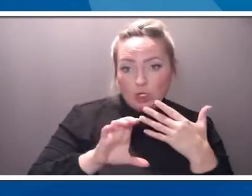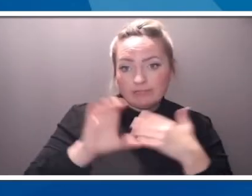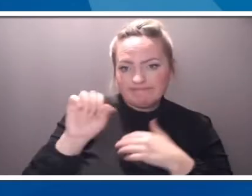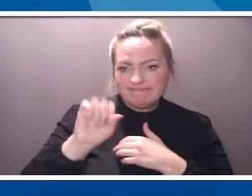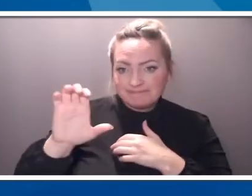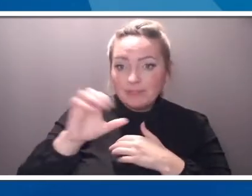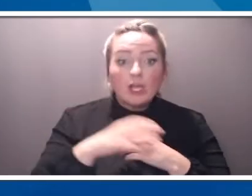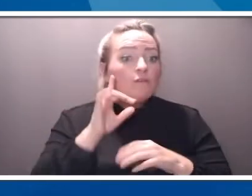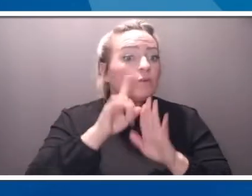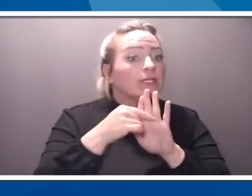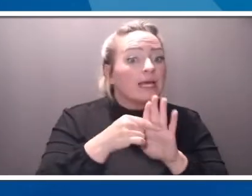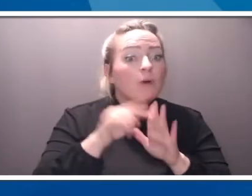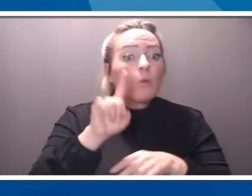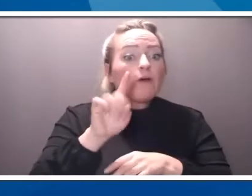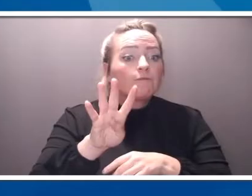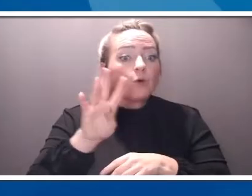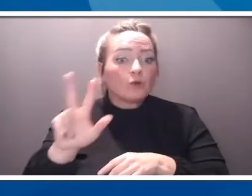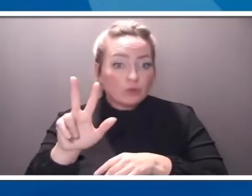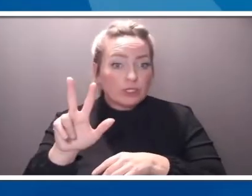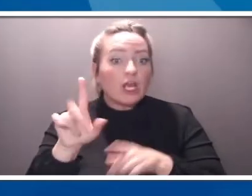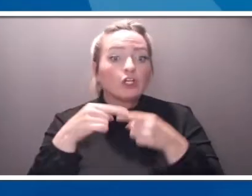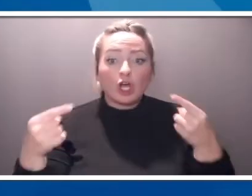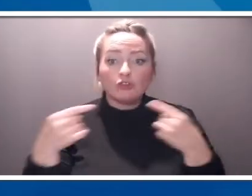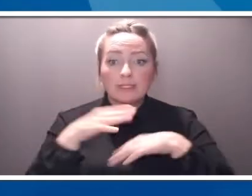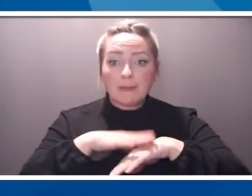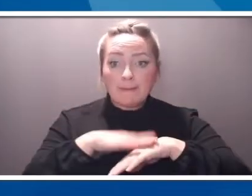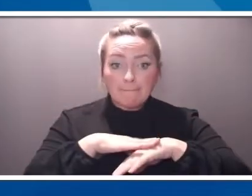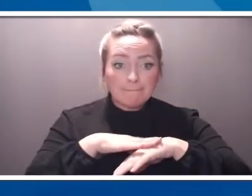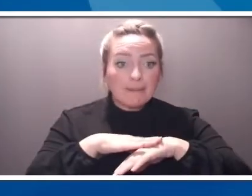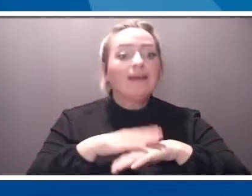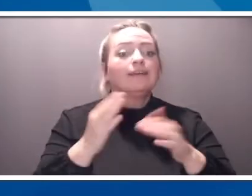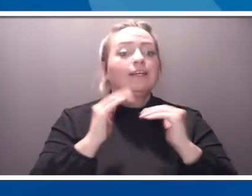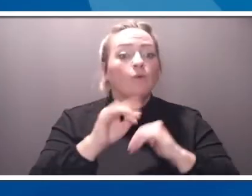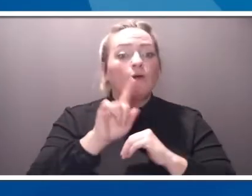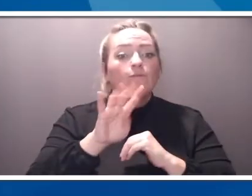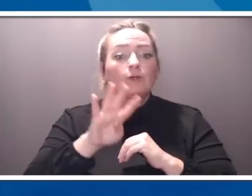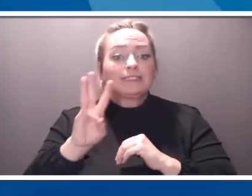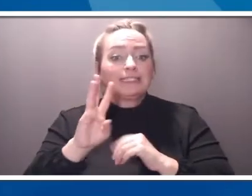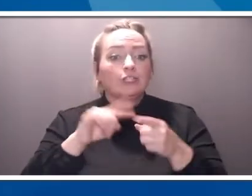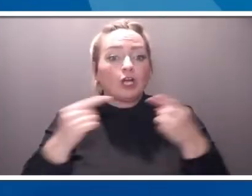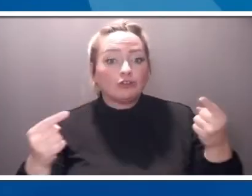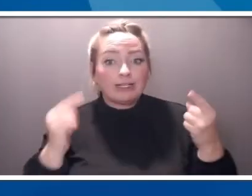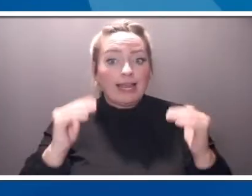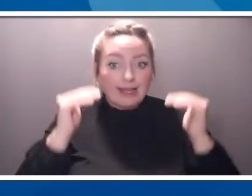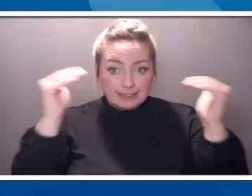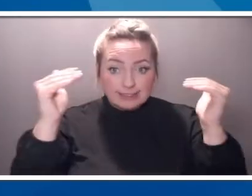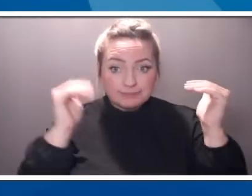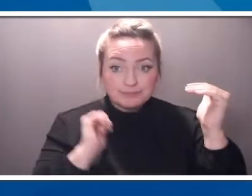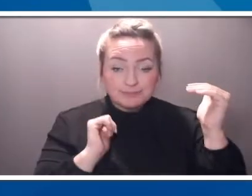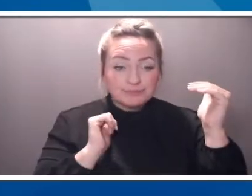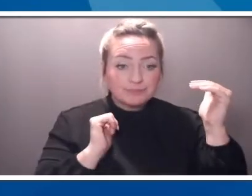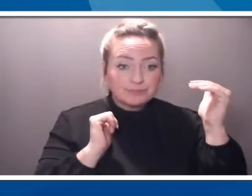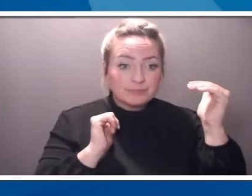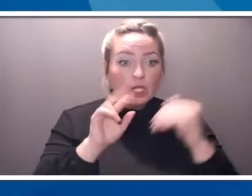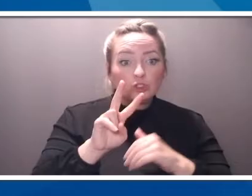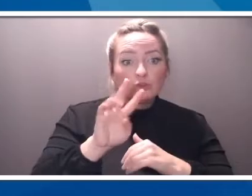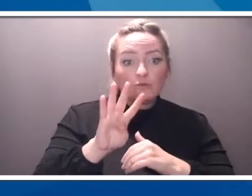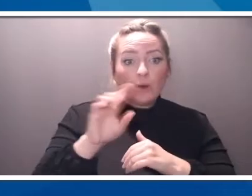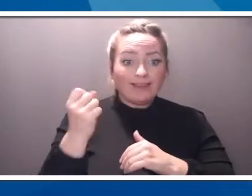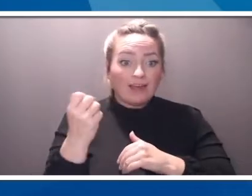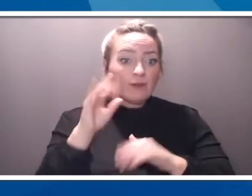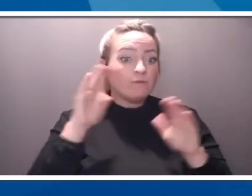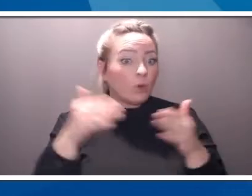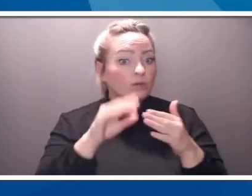success criterion. As an example, 143 contrast minimum, and then you have 146 contrast